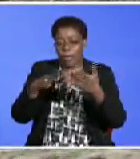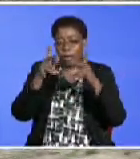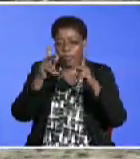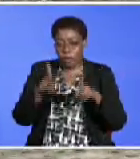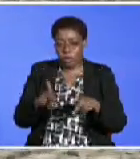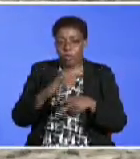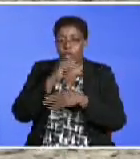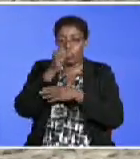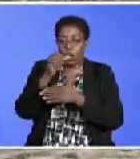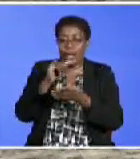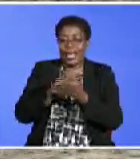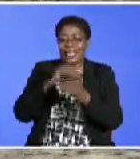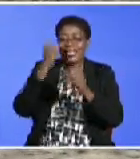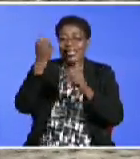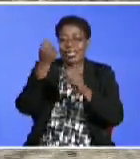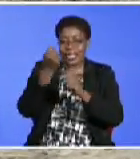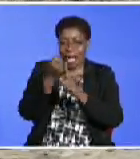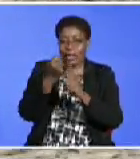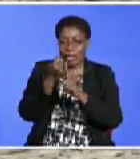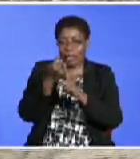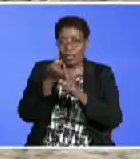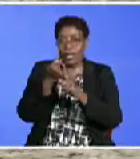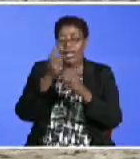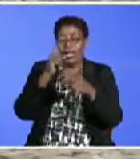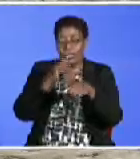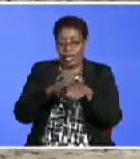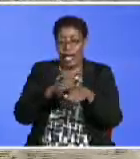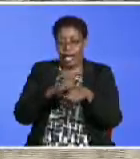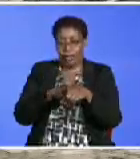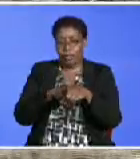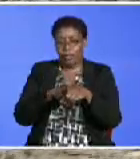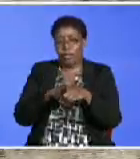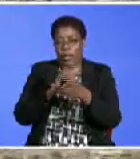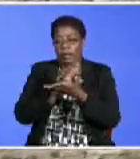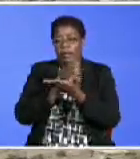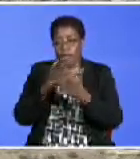confident that the target date will be met. Antoine Smith for ZNS Network News.